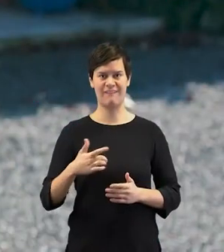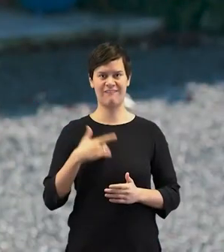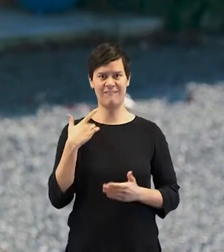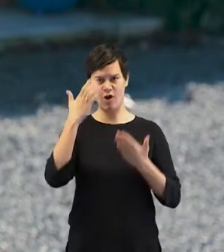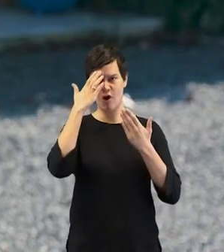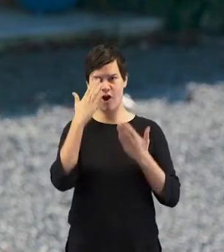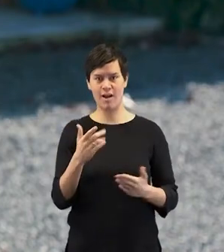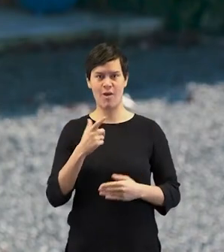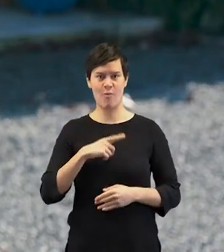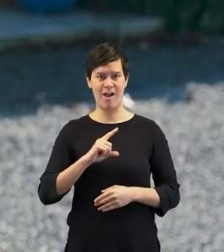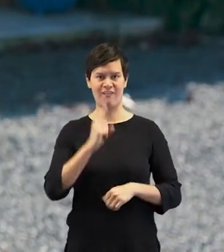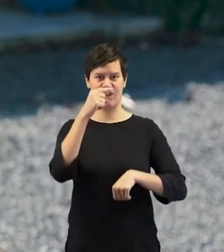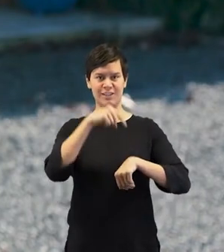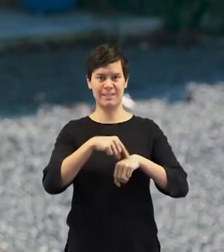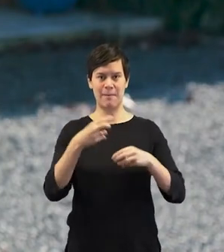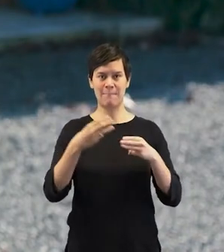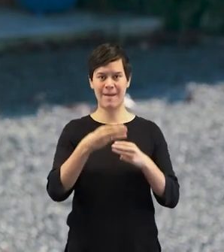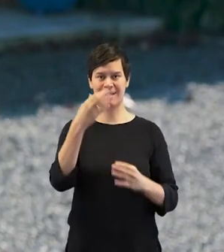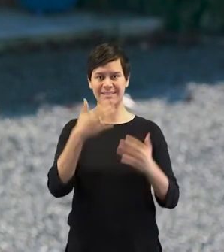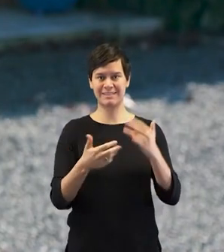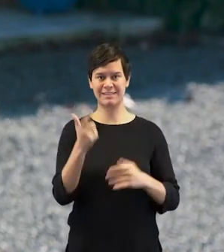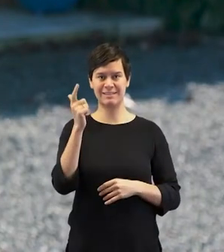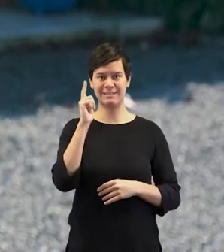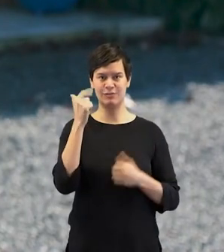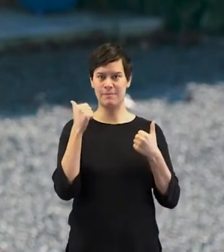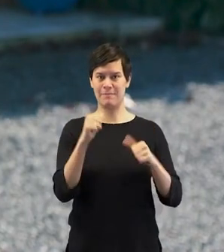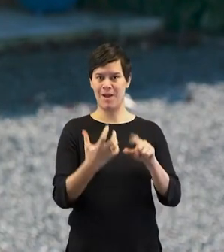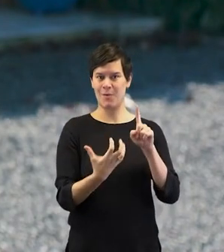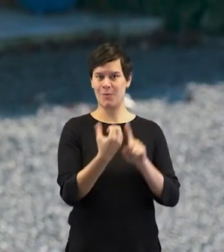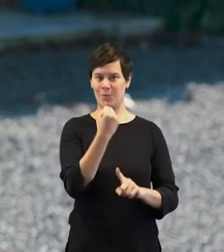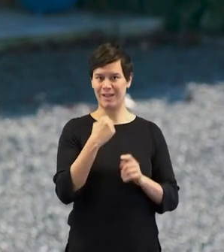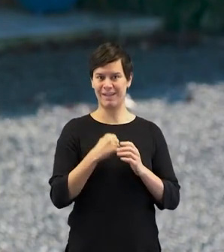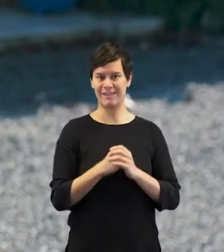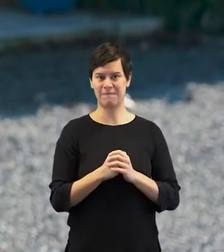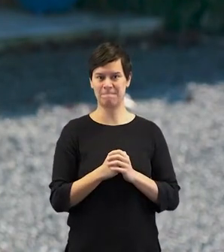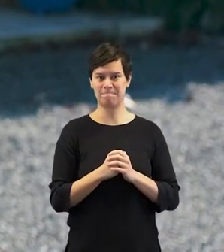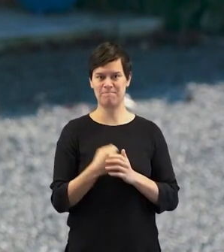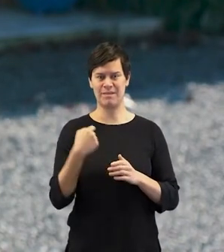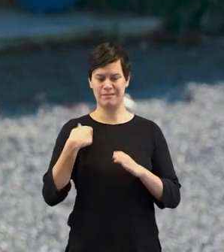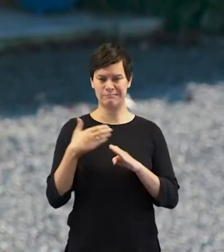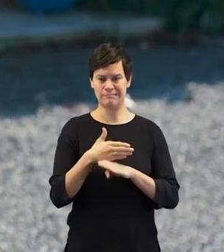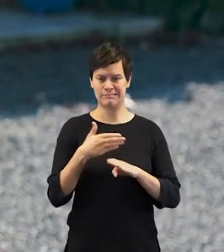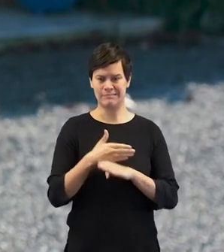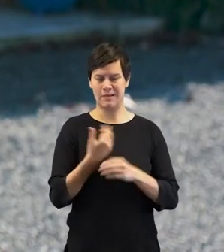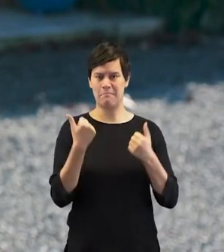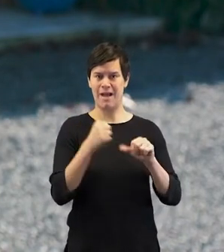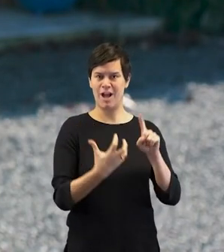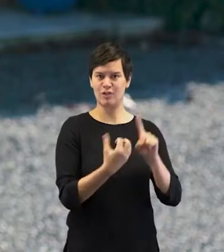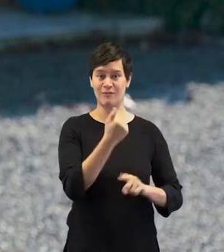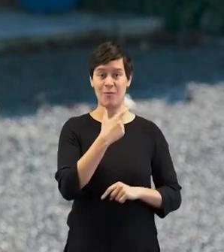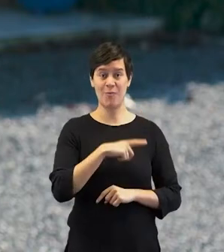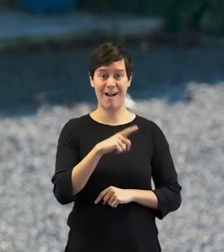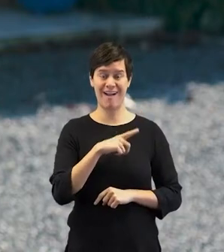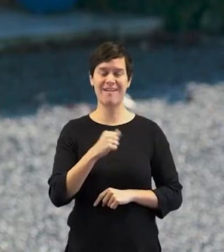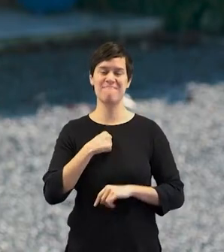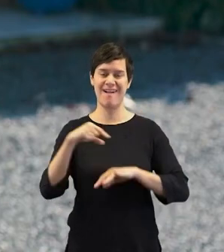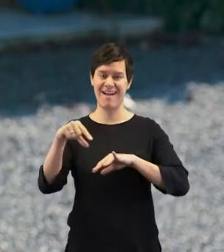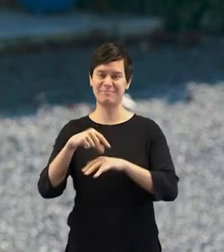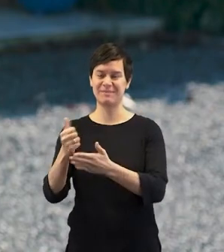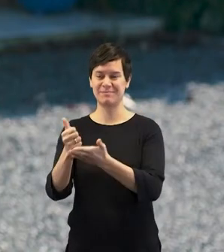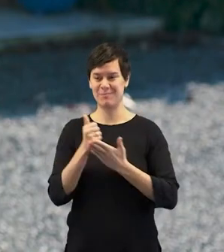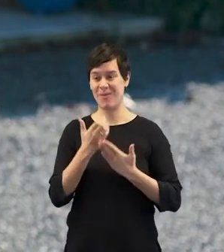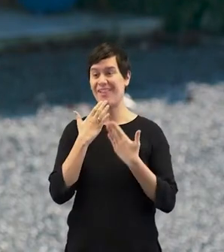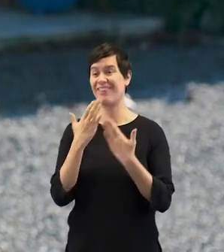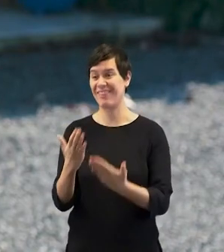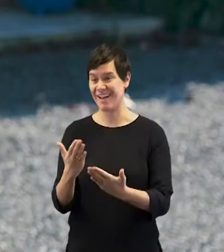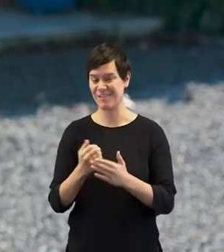It's a huge honour to be the first mathematics and statistics teacher to win this award. I wouldn't be here accepting the award today without the total support from my husband Mark.